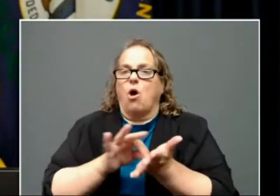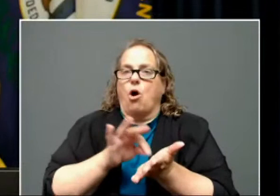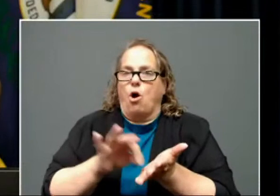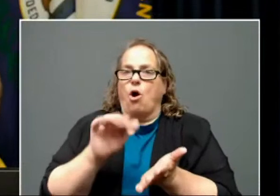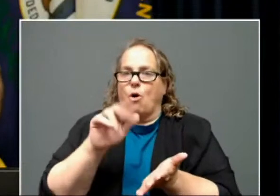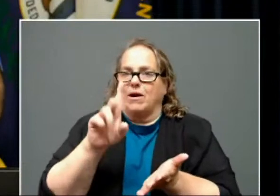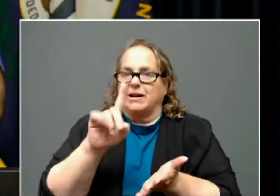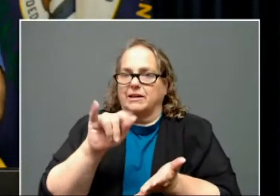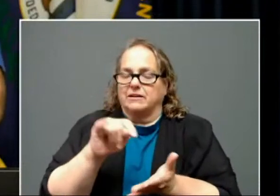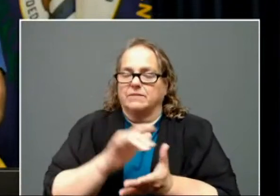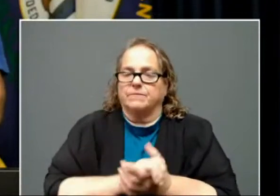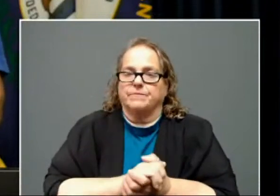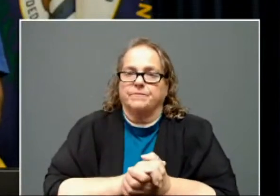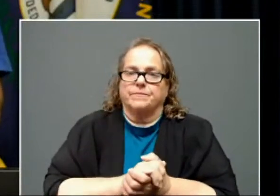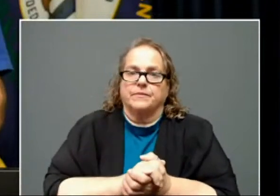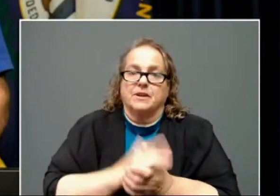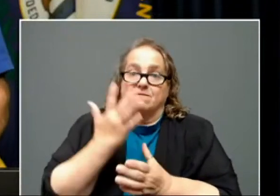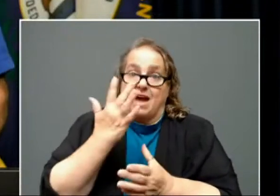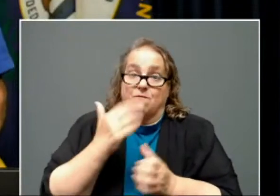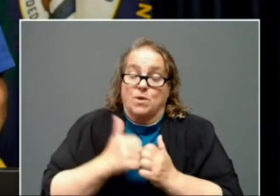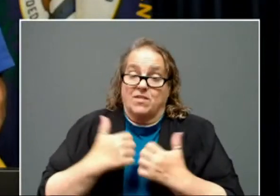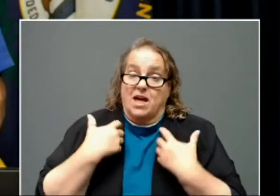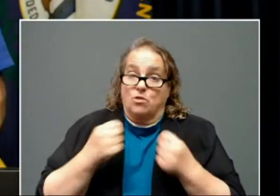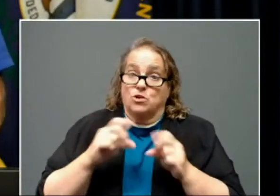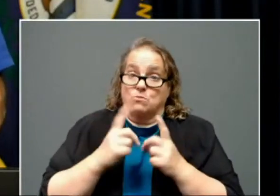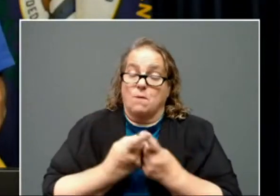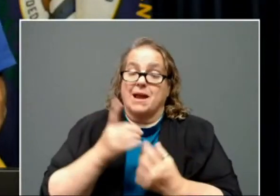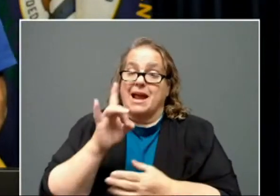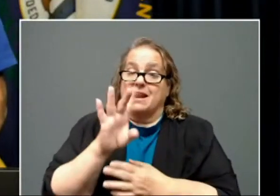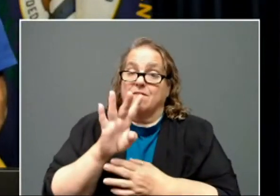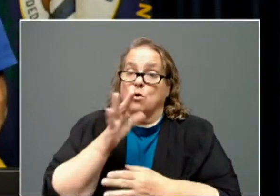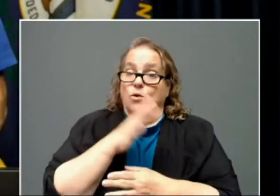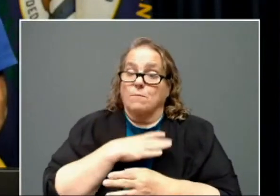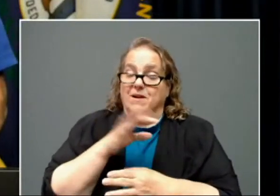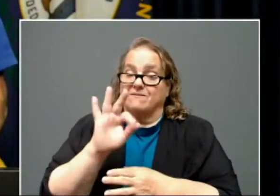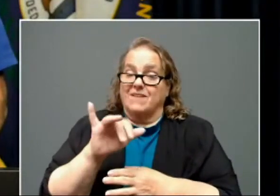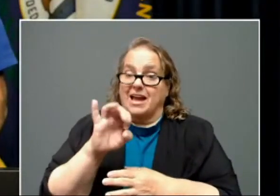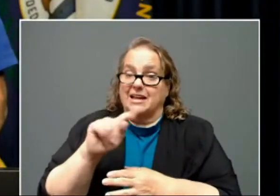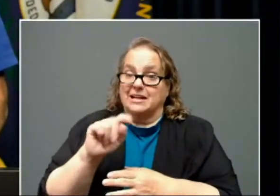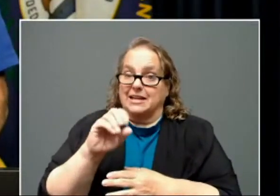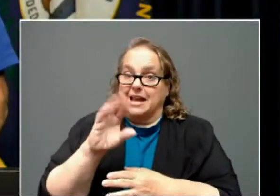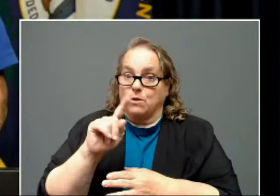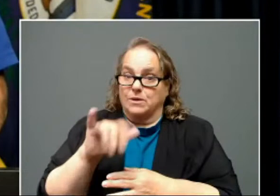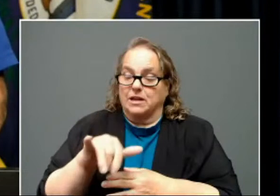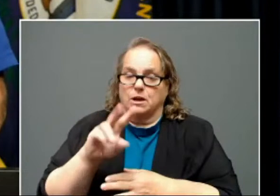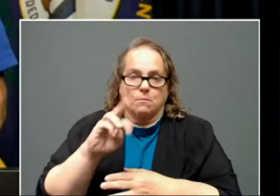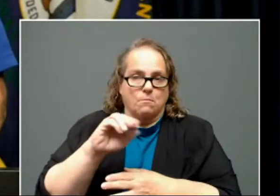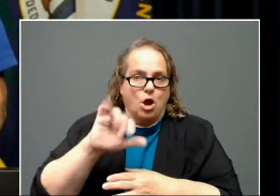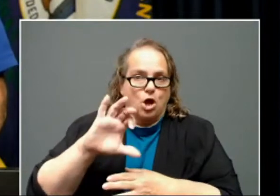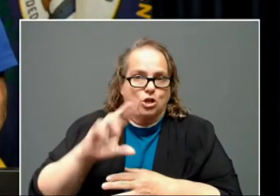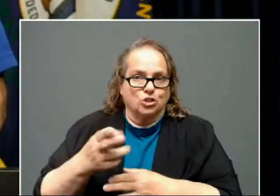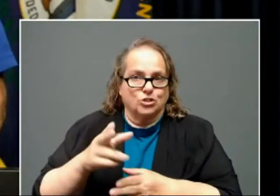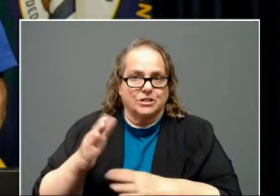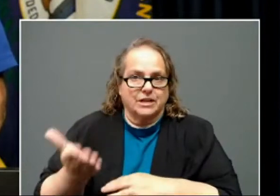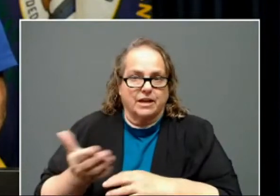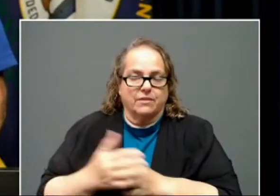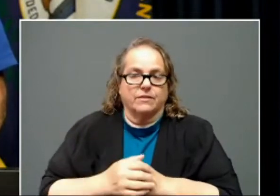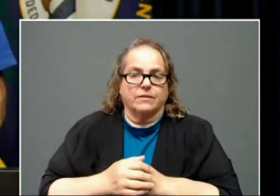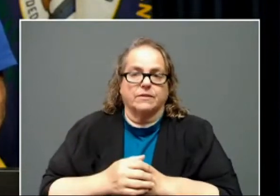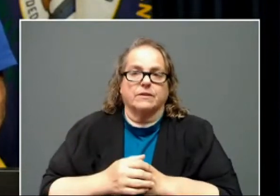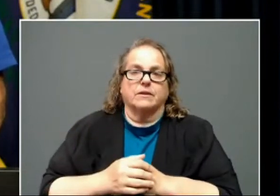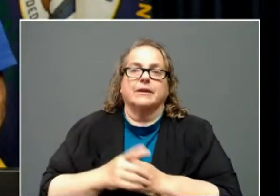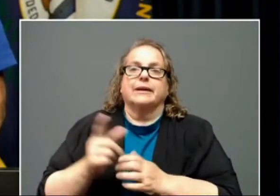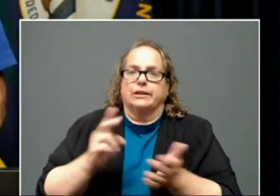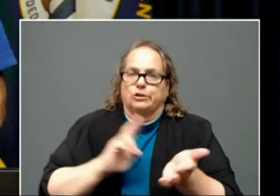the local health department, including an 84-year-old woman from Fayette County. That's a March death. That's a long-term care death, too.